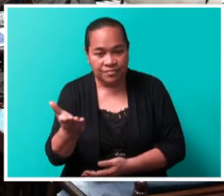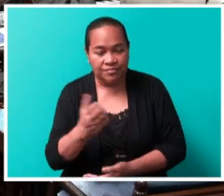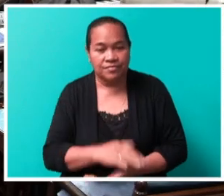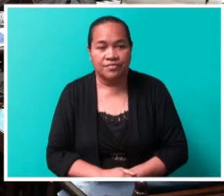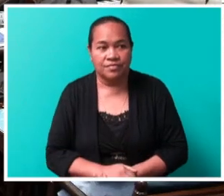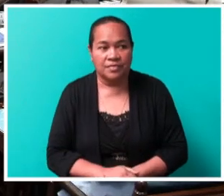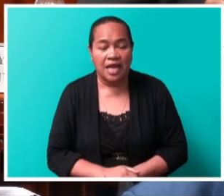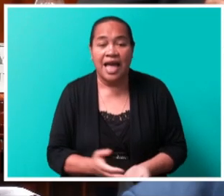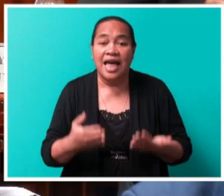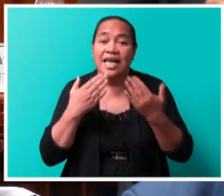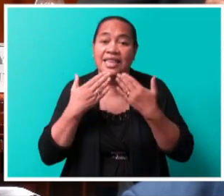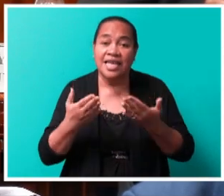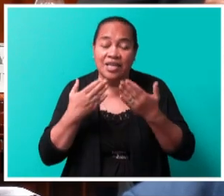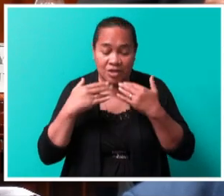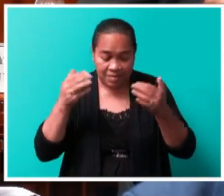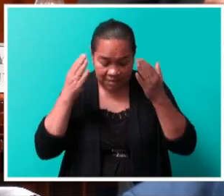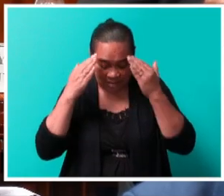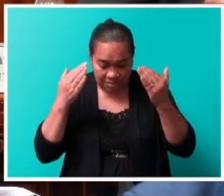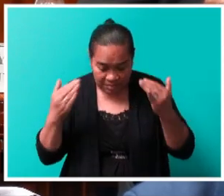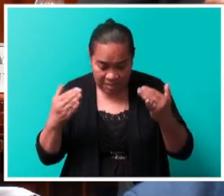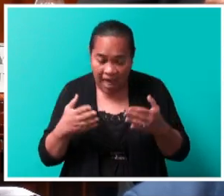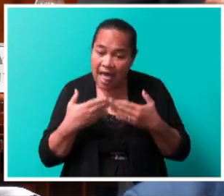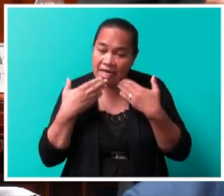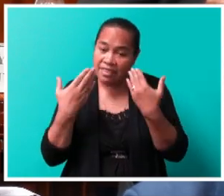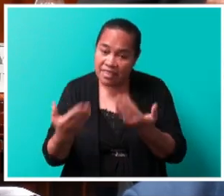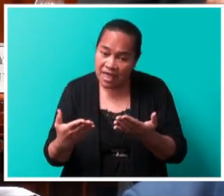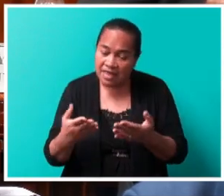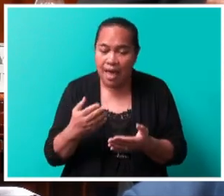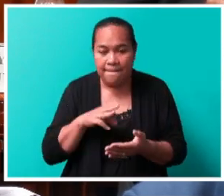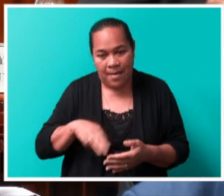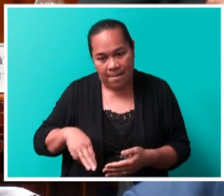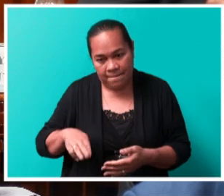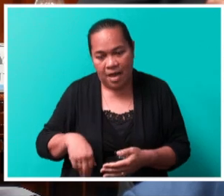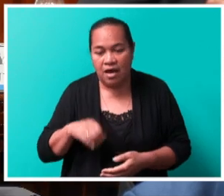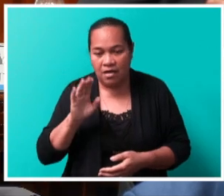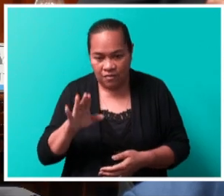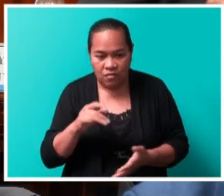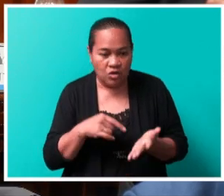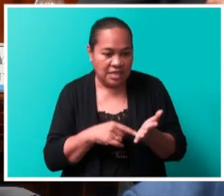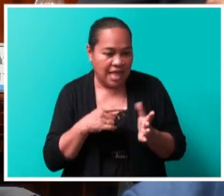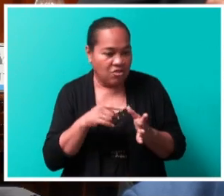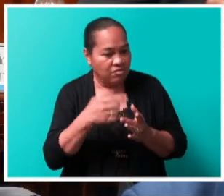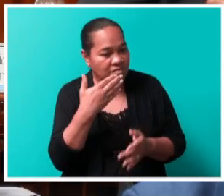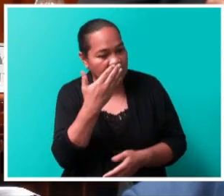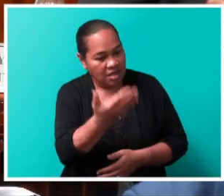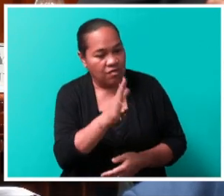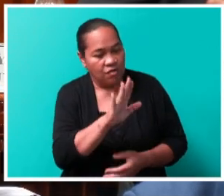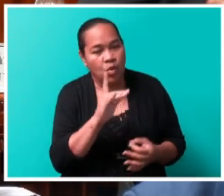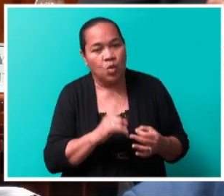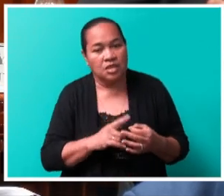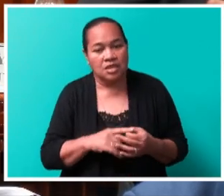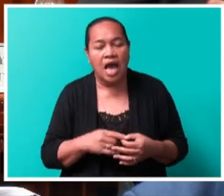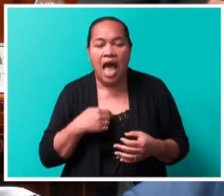Thank you, Mr. Speaker, sir. I thank the honorable member, Honorable Teitoro Komatu, for the question.